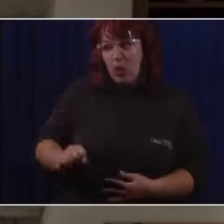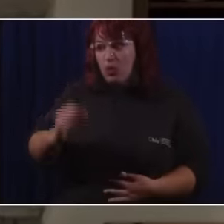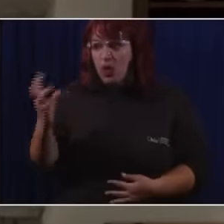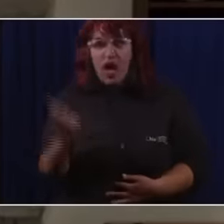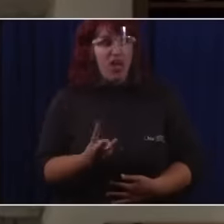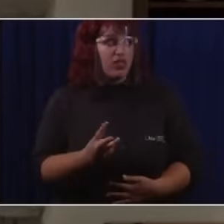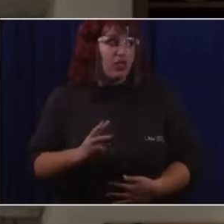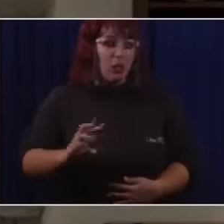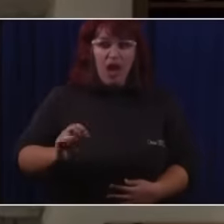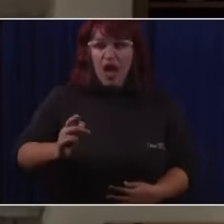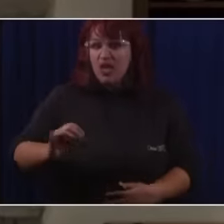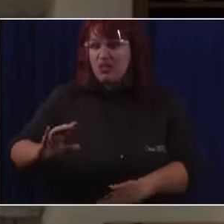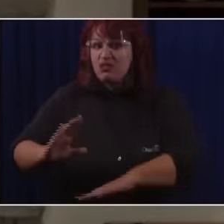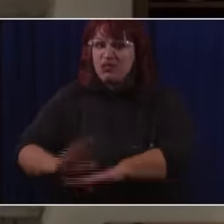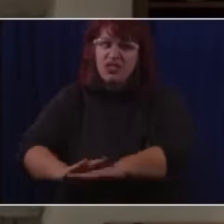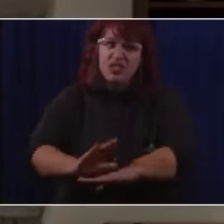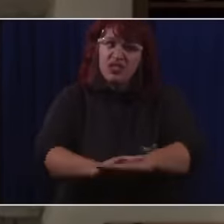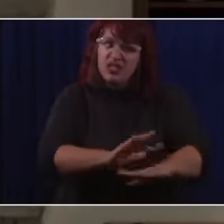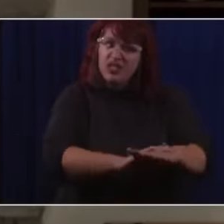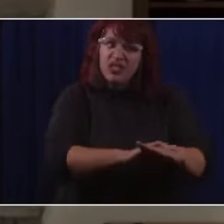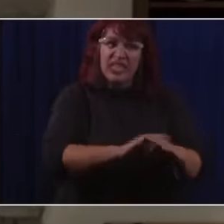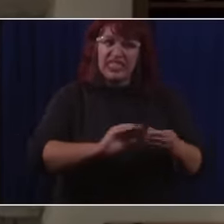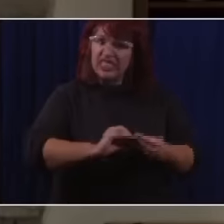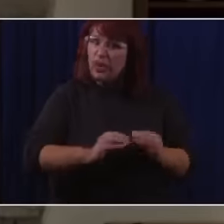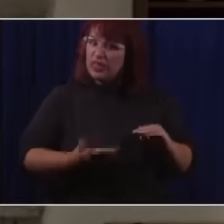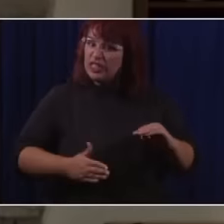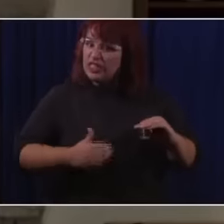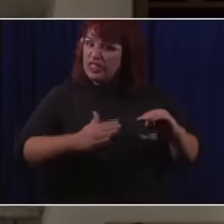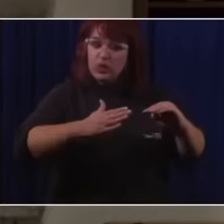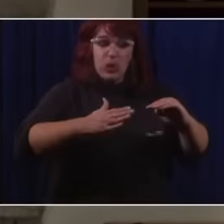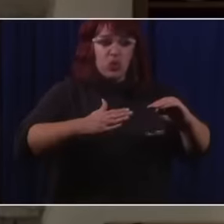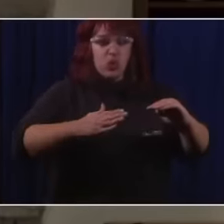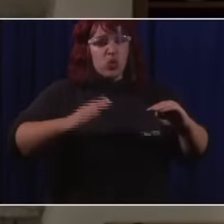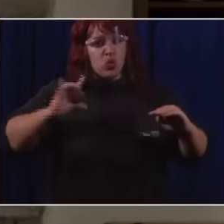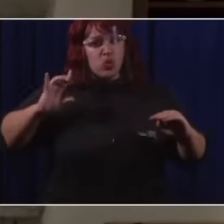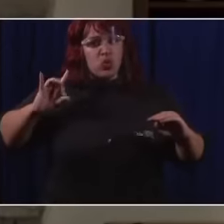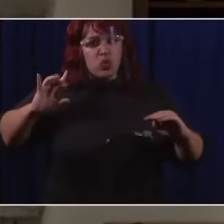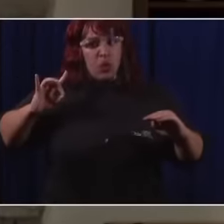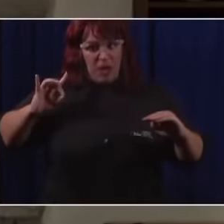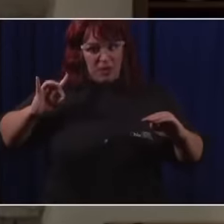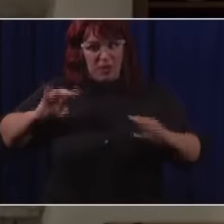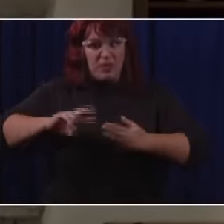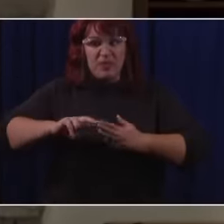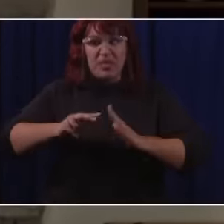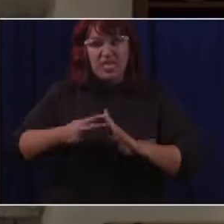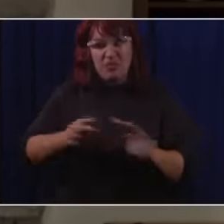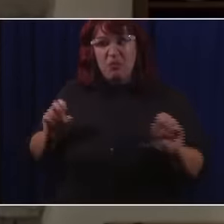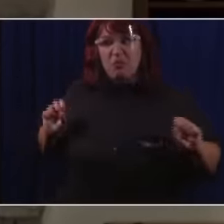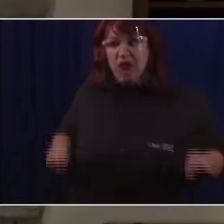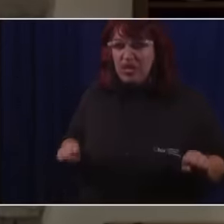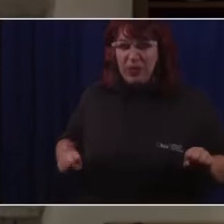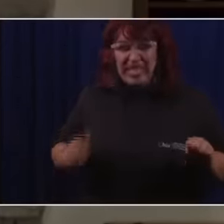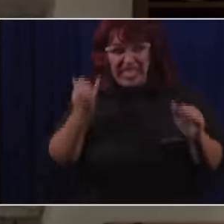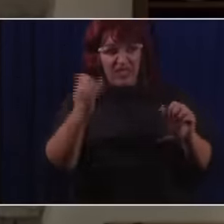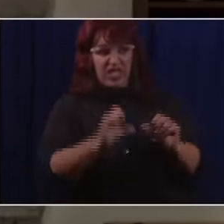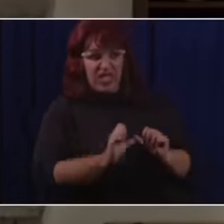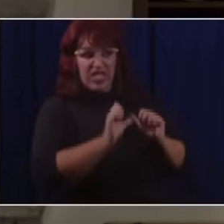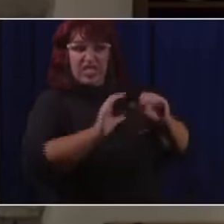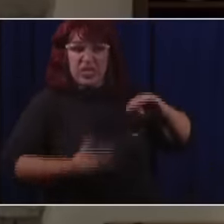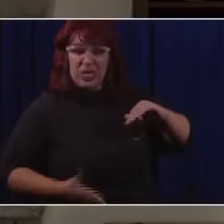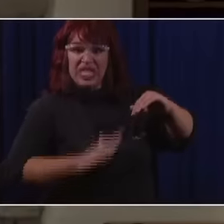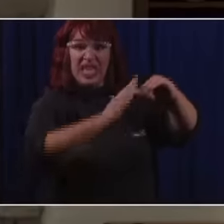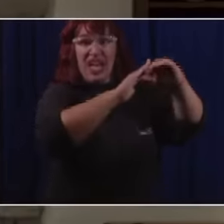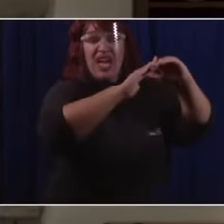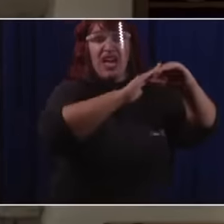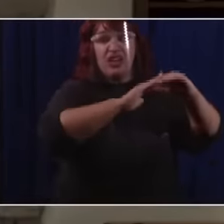get this under control. And if we don't, we're starting to jeopardize elective surgeries. So we don't want to we don't want to